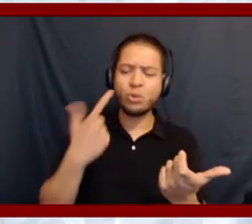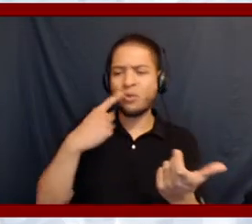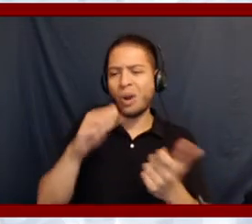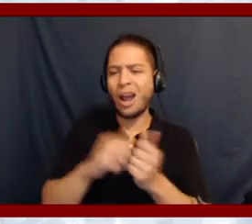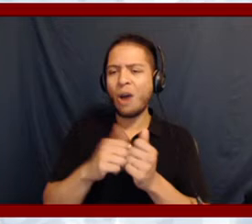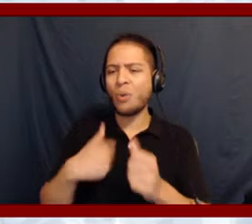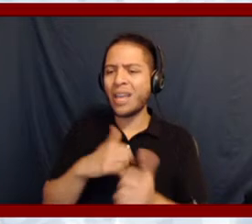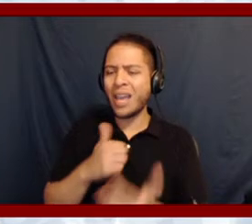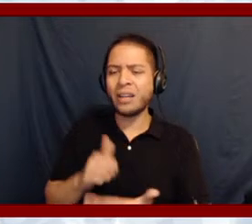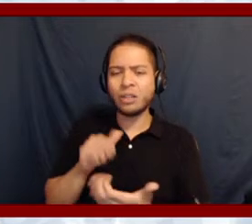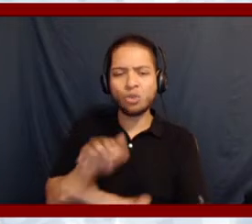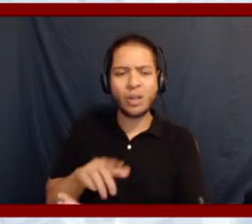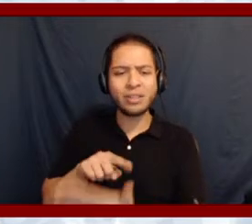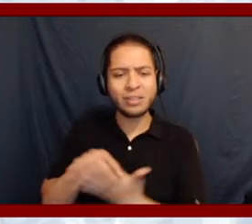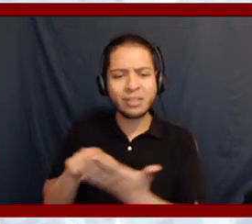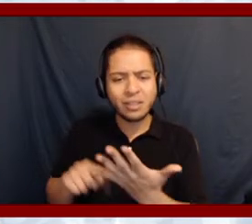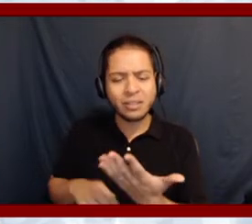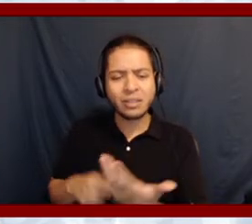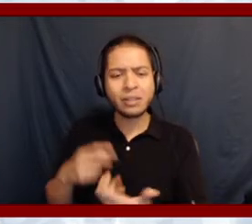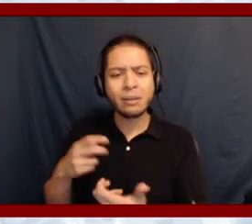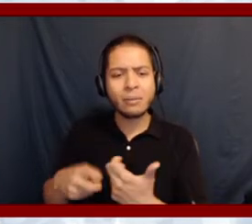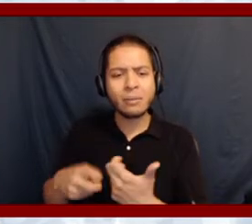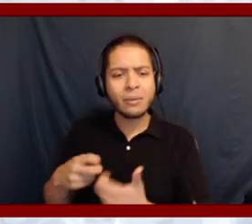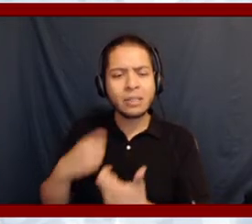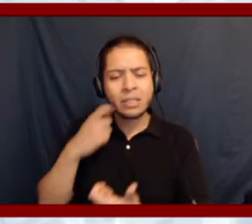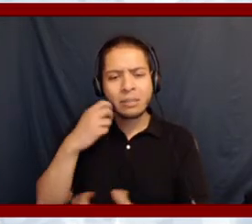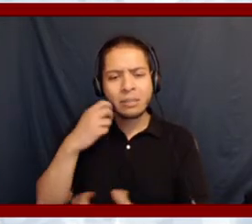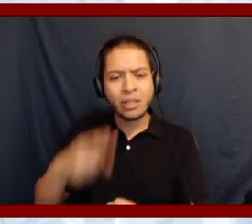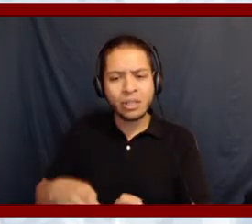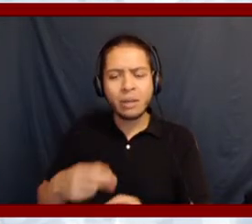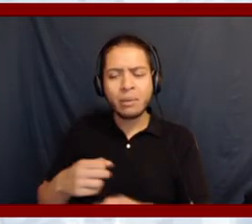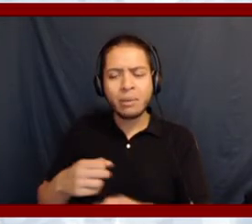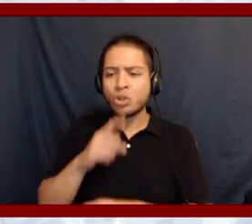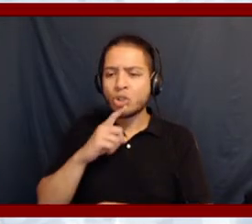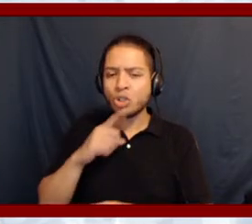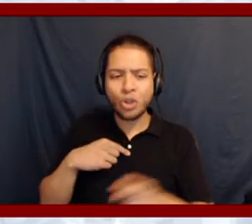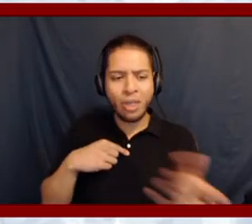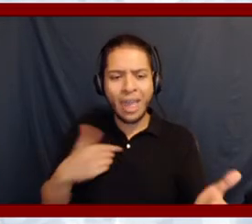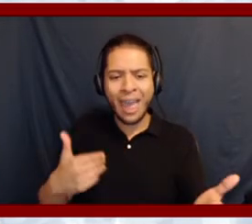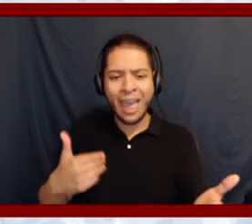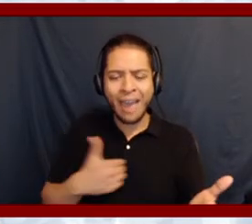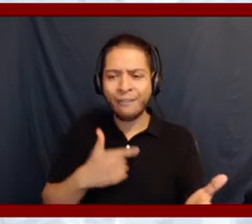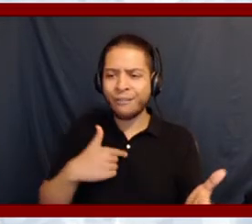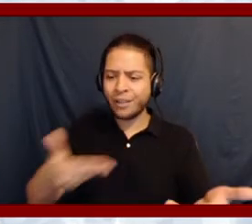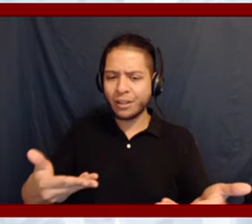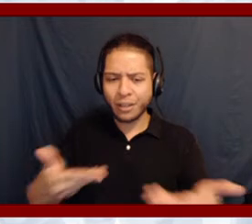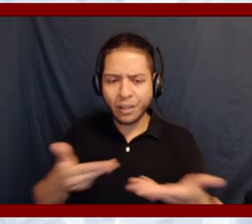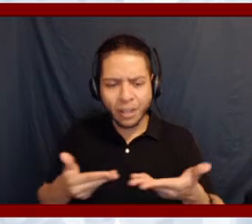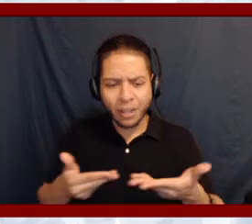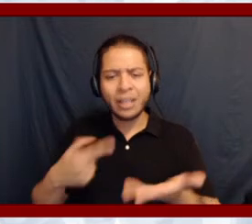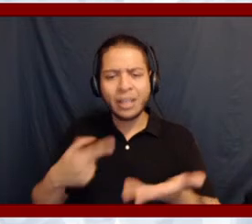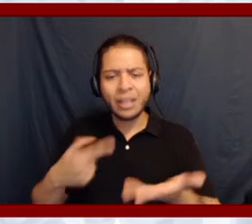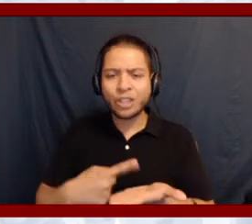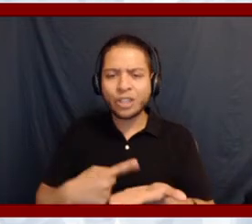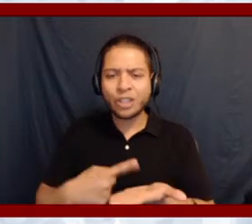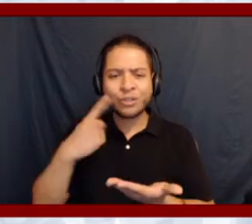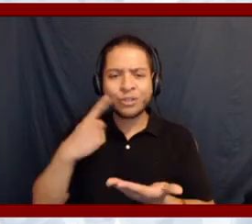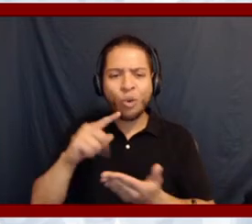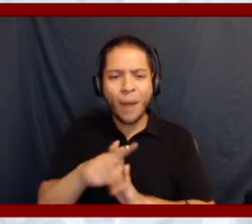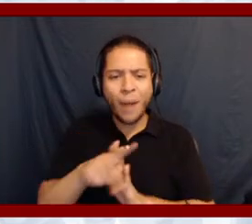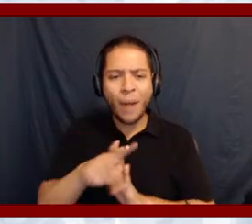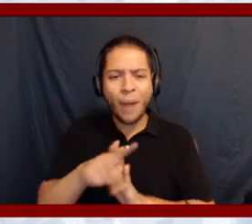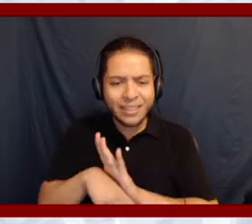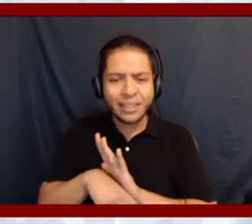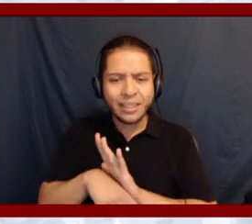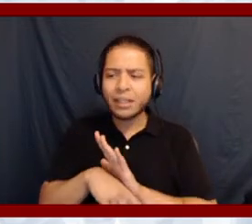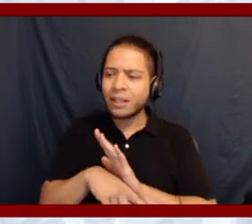historic levels, as we make sure that they're at the seat of the table in shaping policy, we're also going to invest in the Black community. We think that that is the